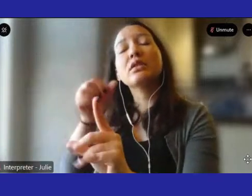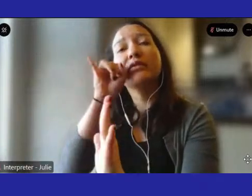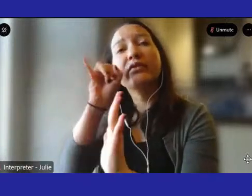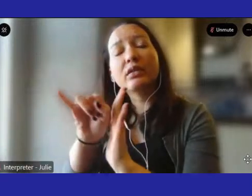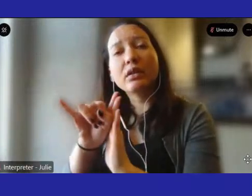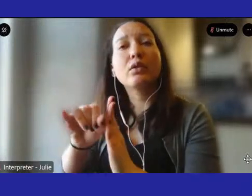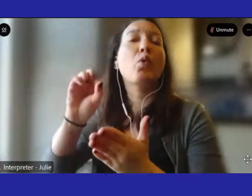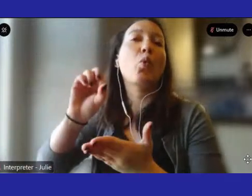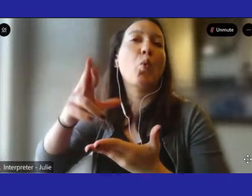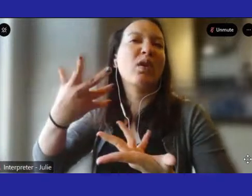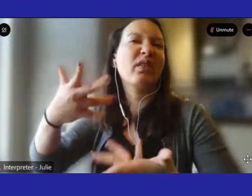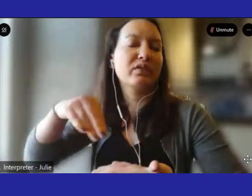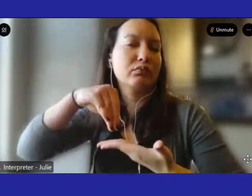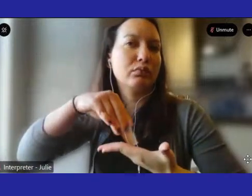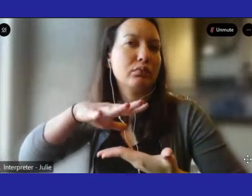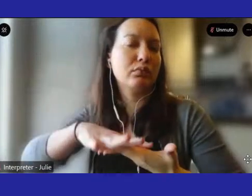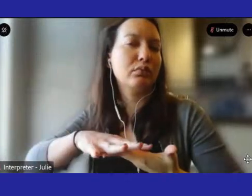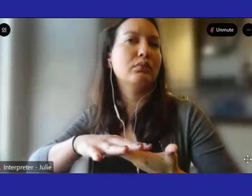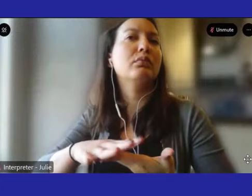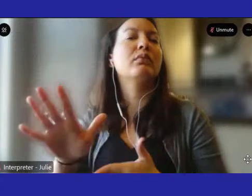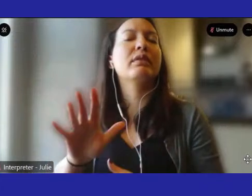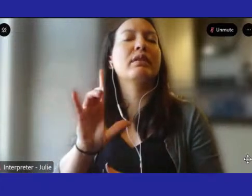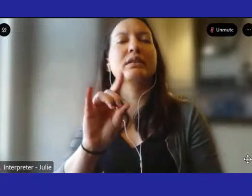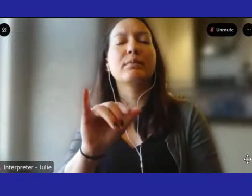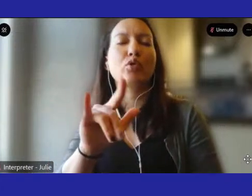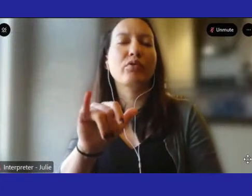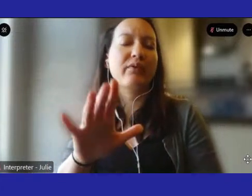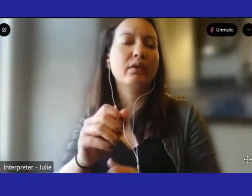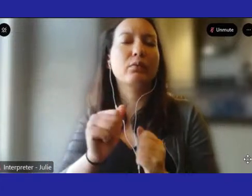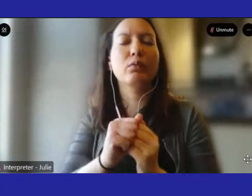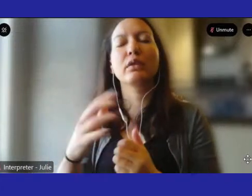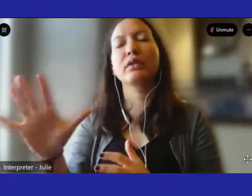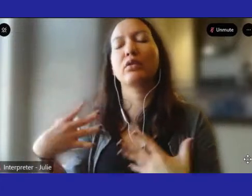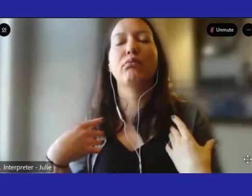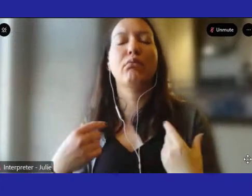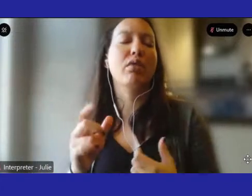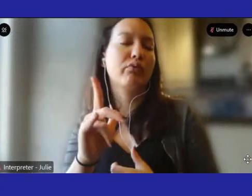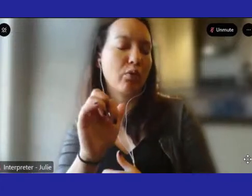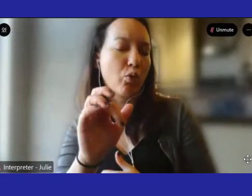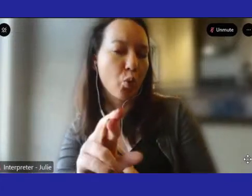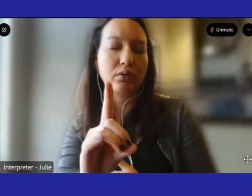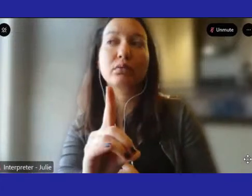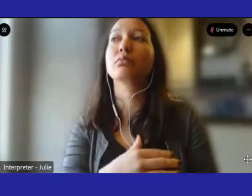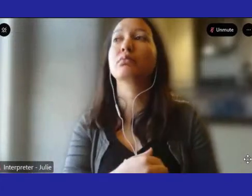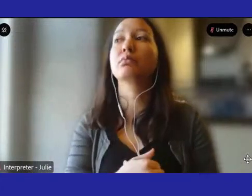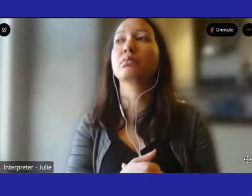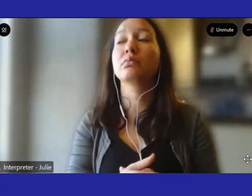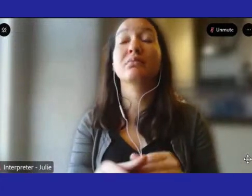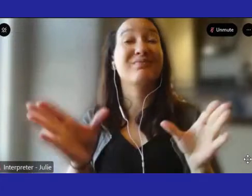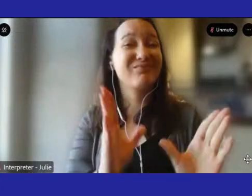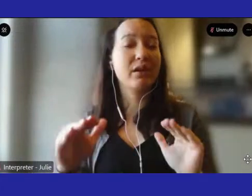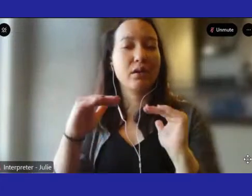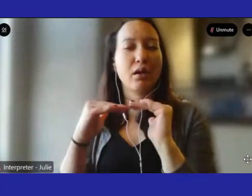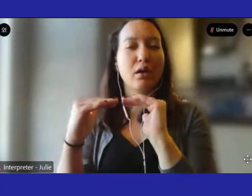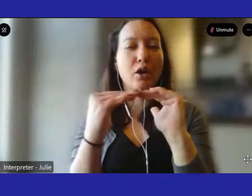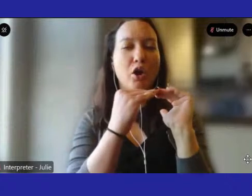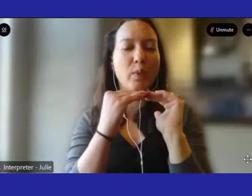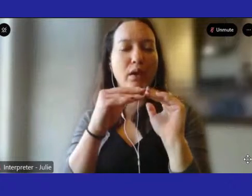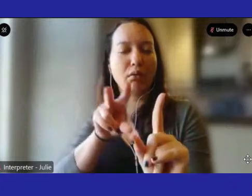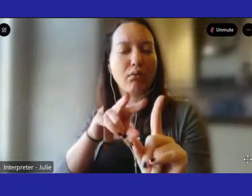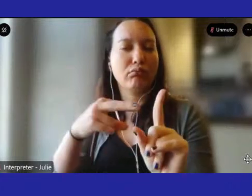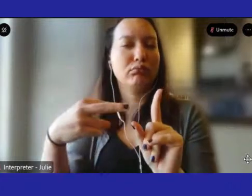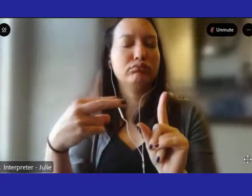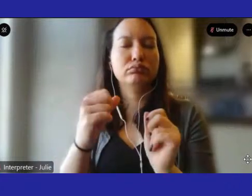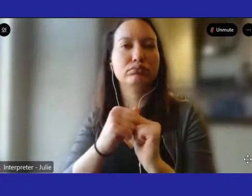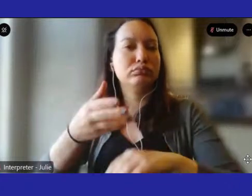recorded demographic information through the health record to then be able to apply an equity lens to any further improvement work